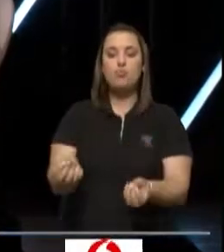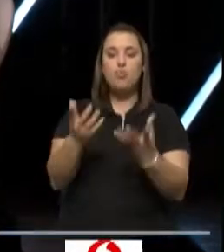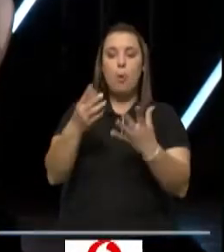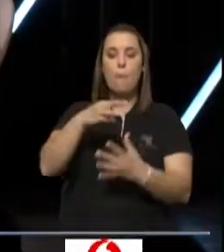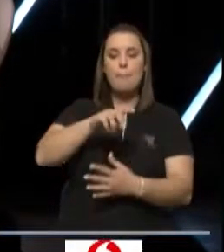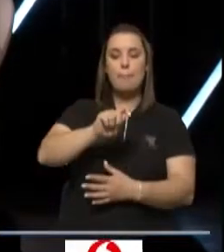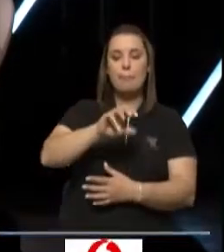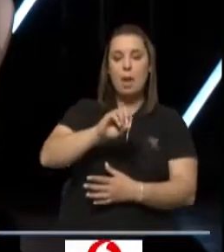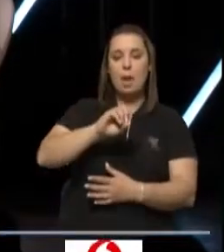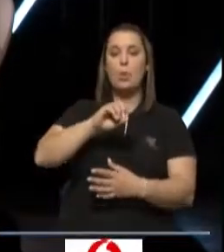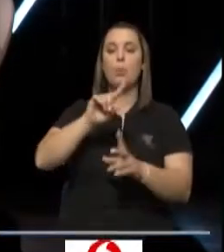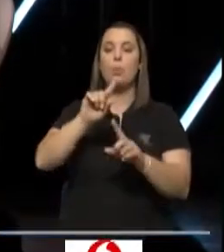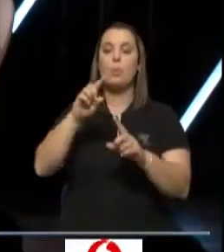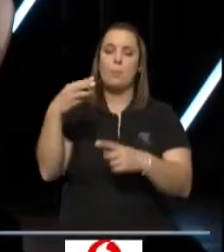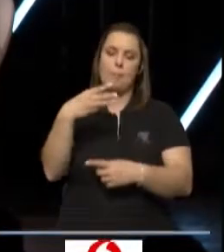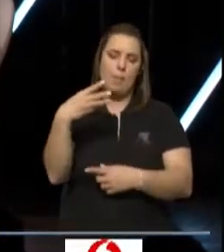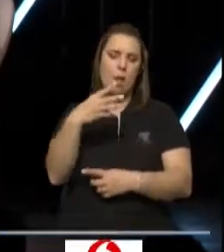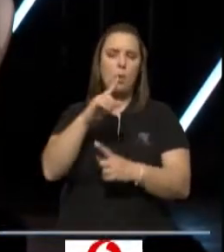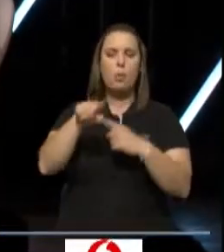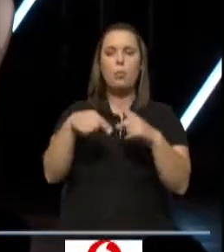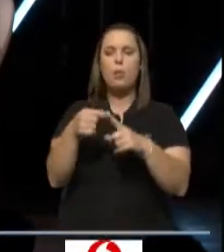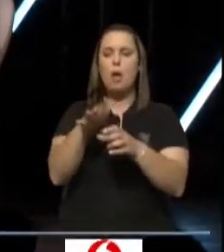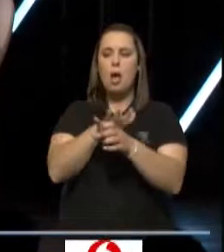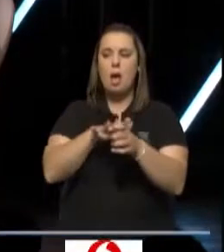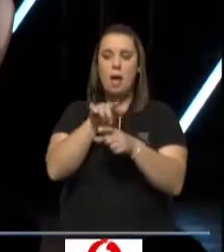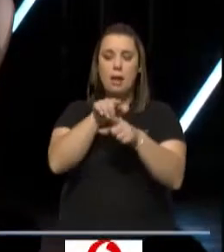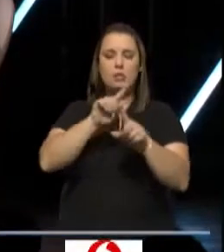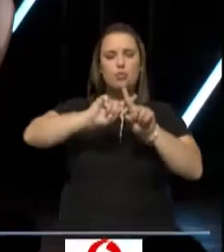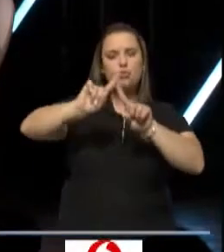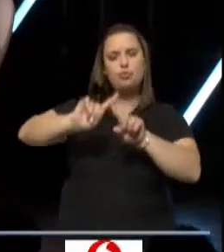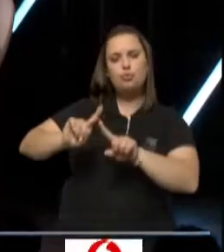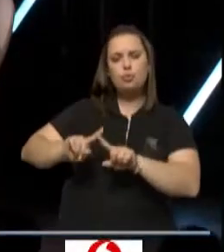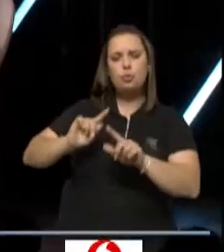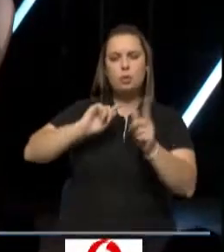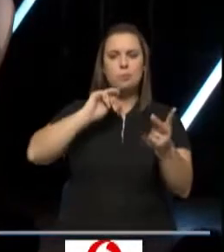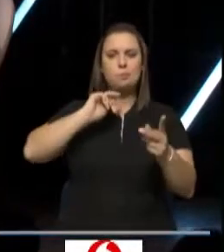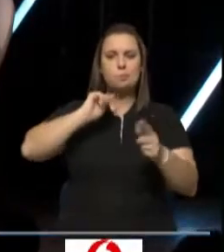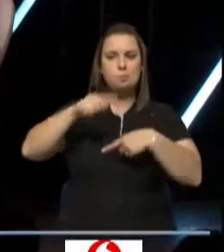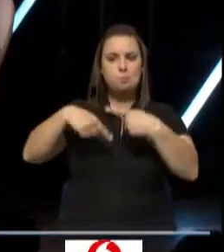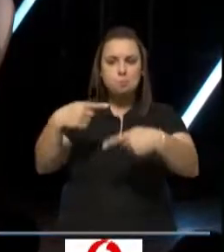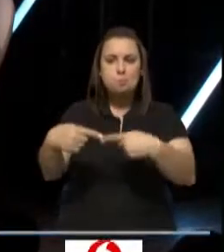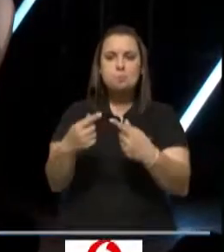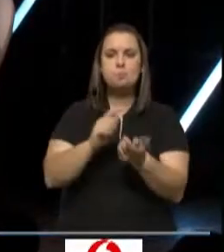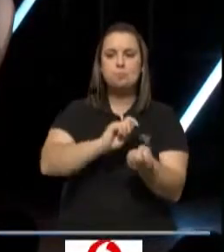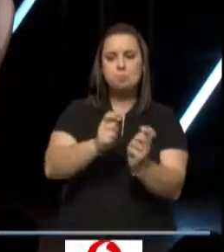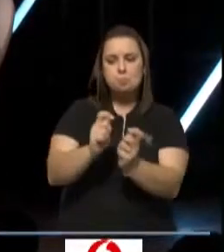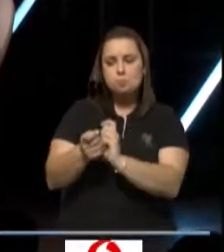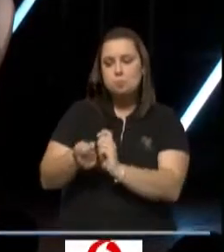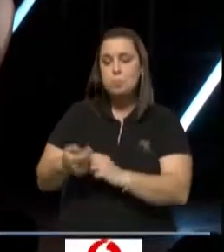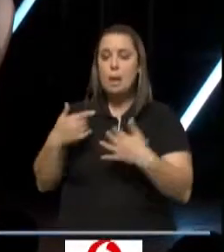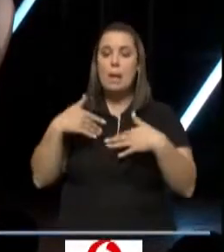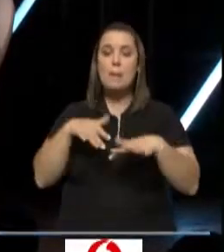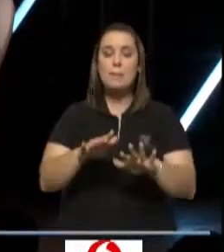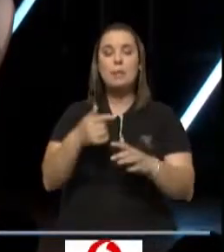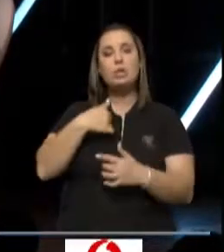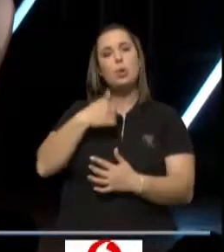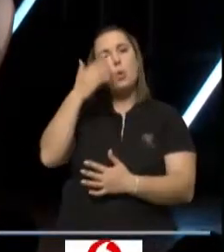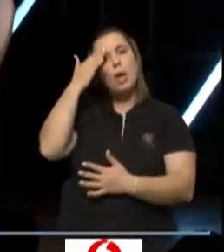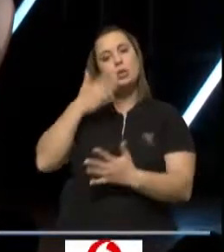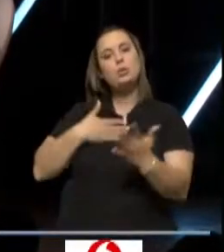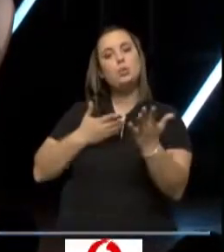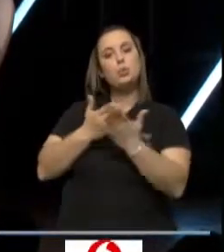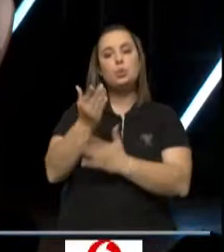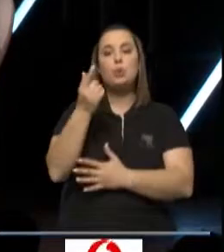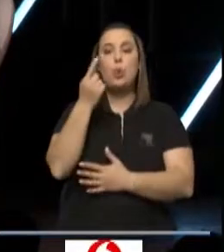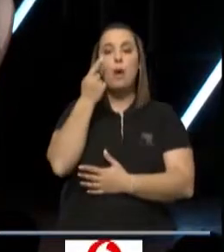started in the launching of Bill. And so the sector has gone through many transformations over time, but I think that